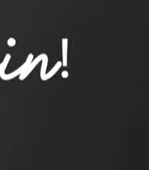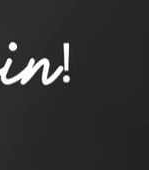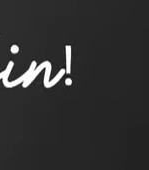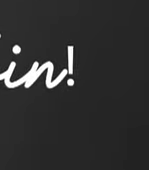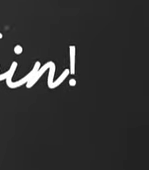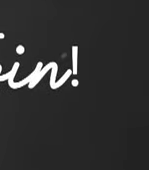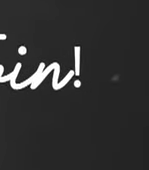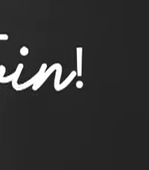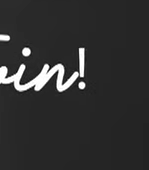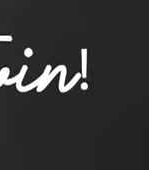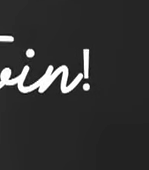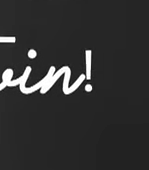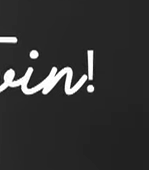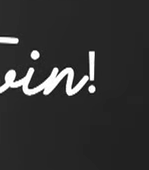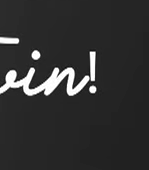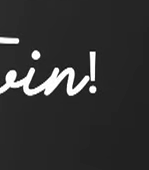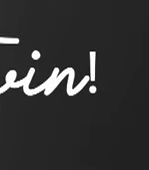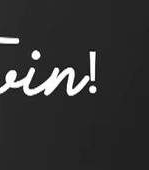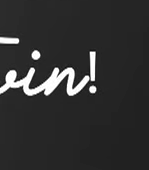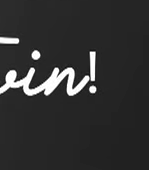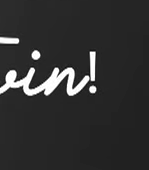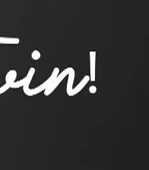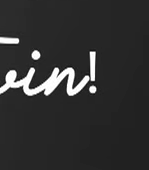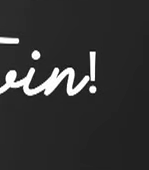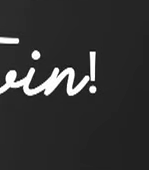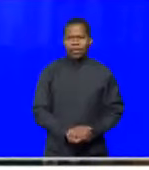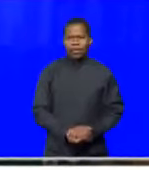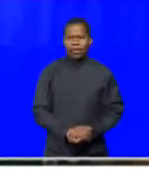eBet, born to win.